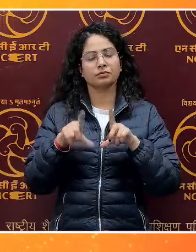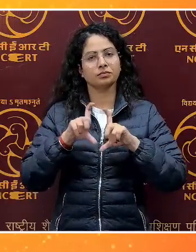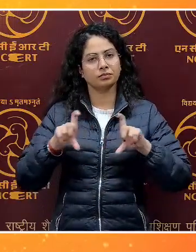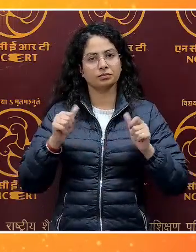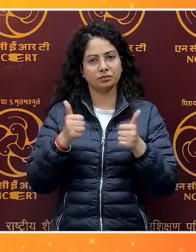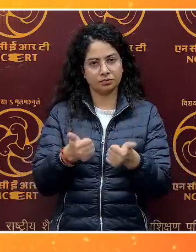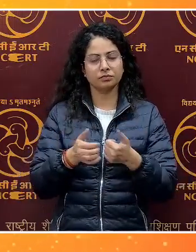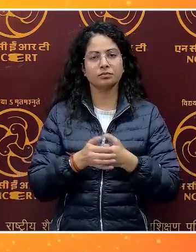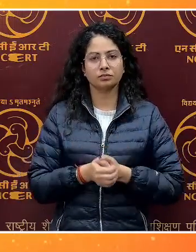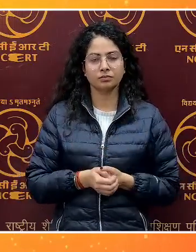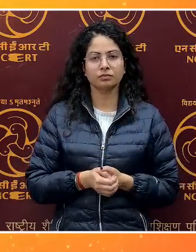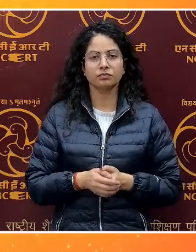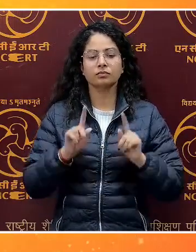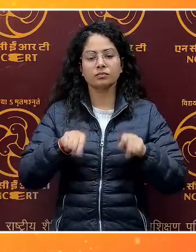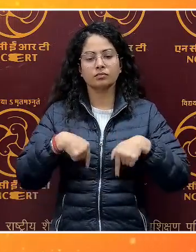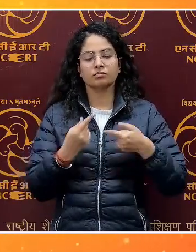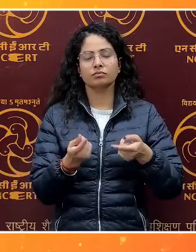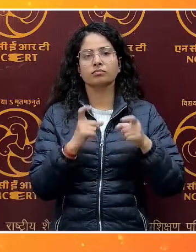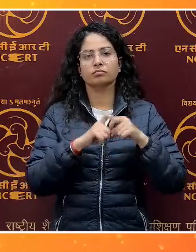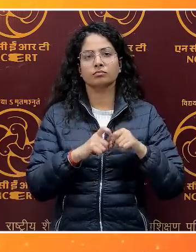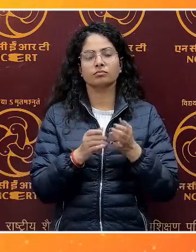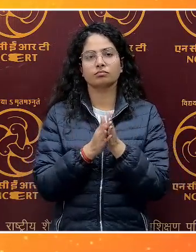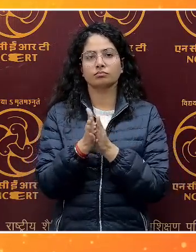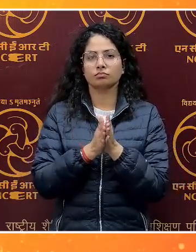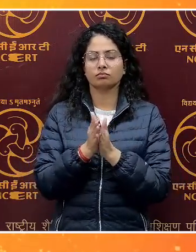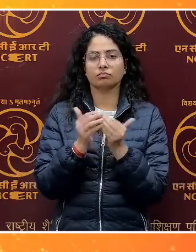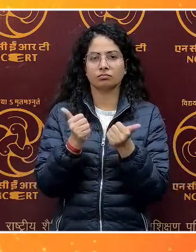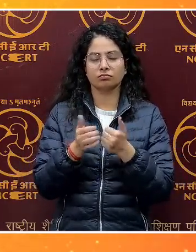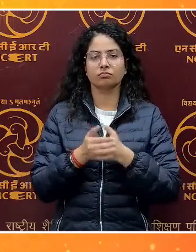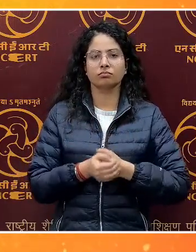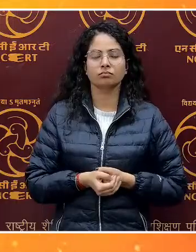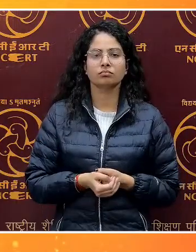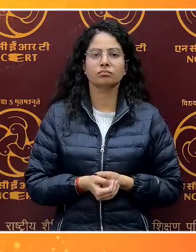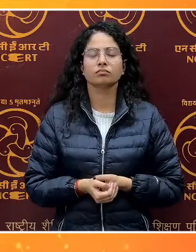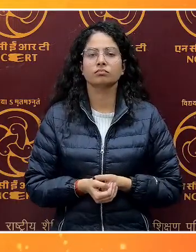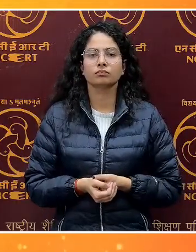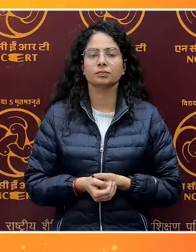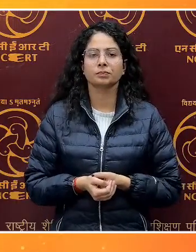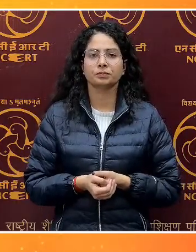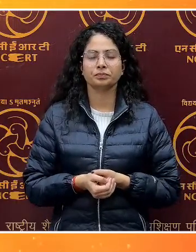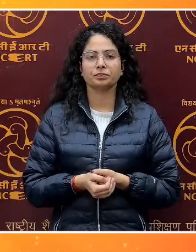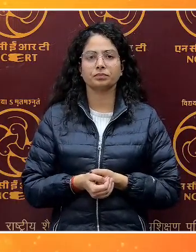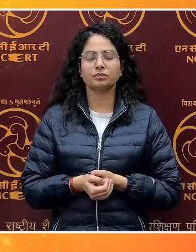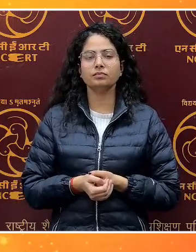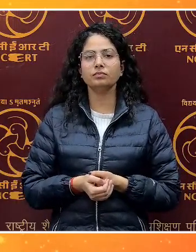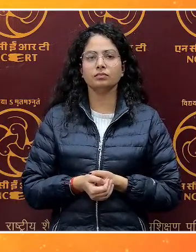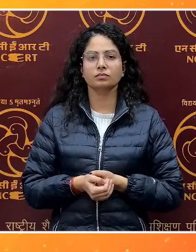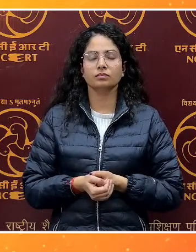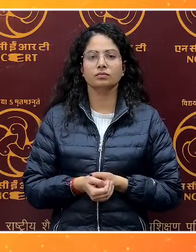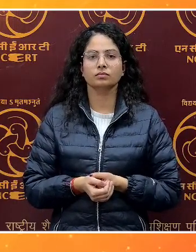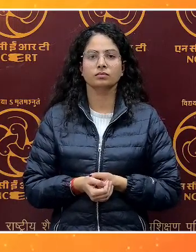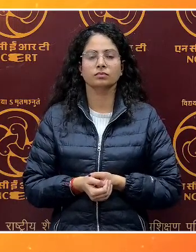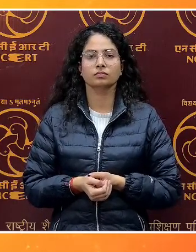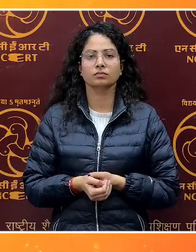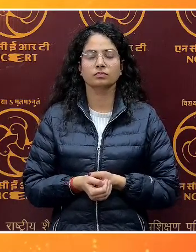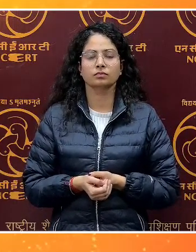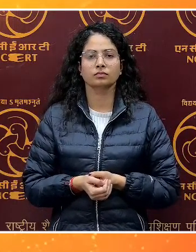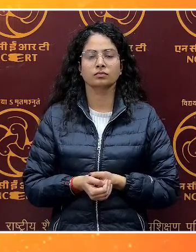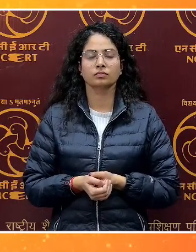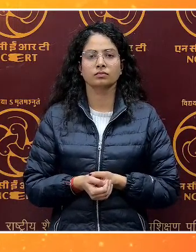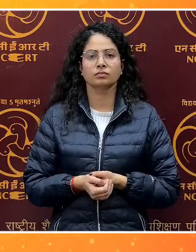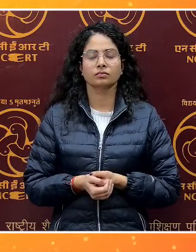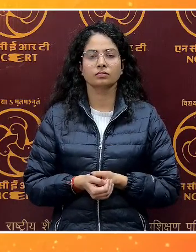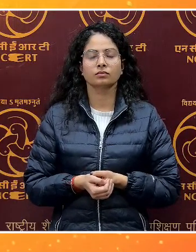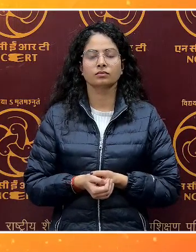ma'am. Then we have an interesting question here. A pen stand made up of wood is in the form of a cuboid with 4 conical depressions to hold